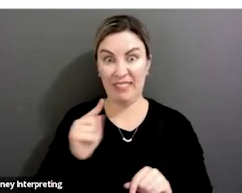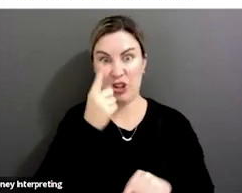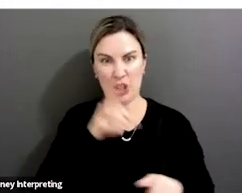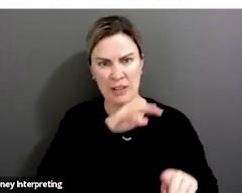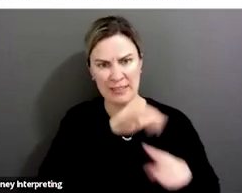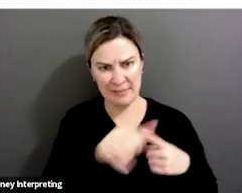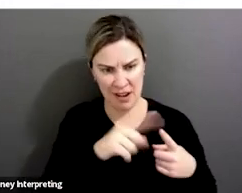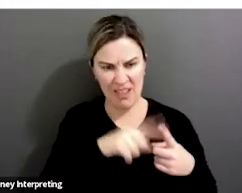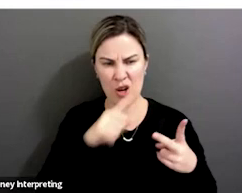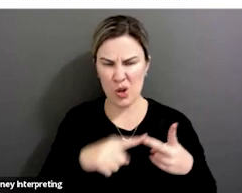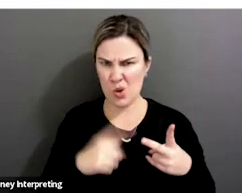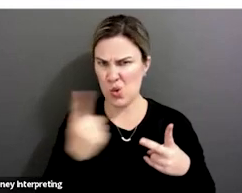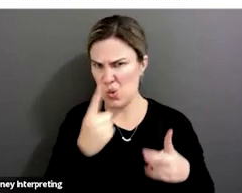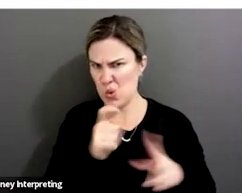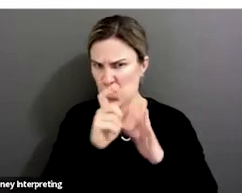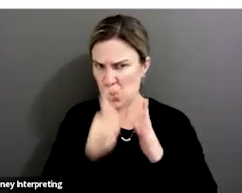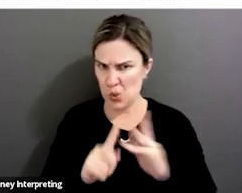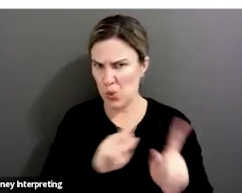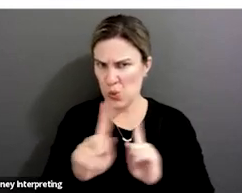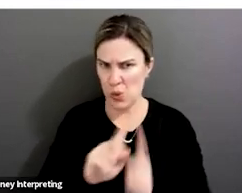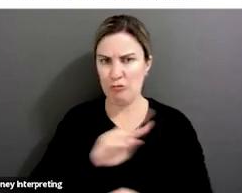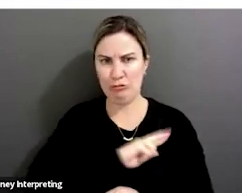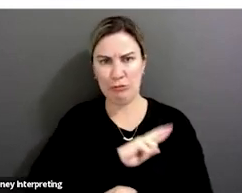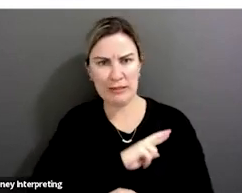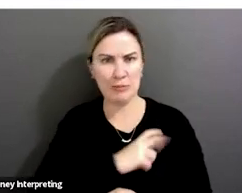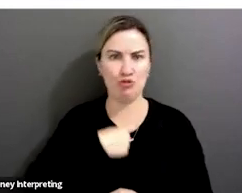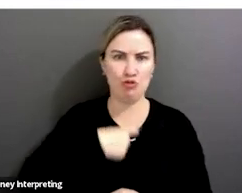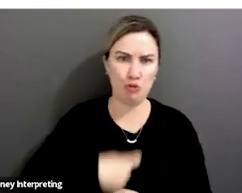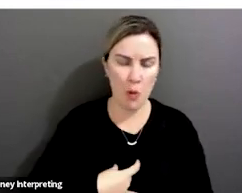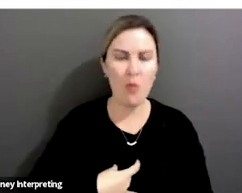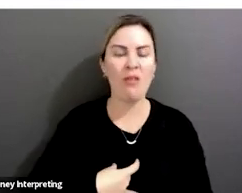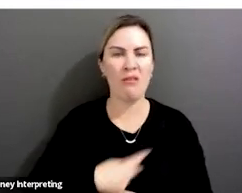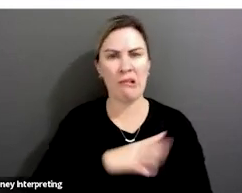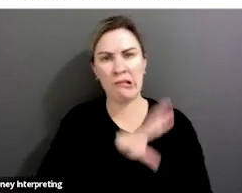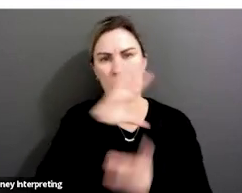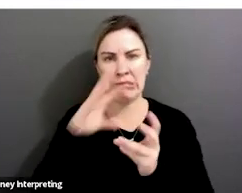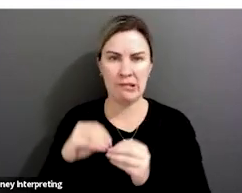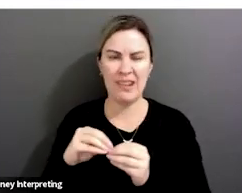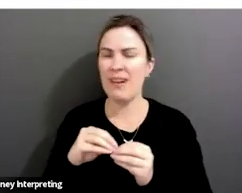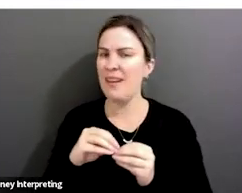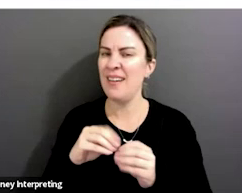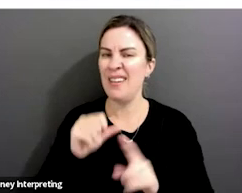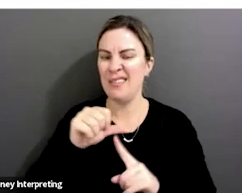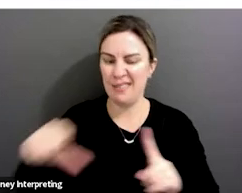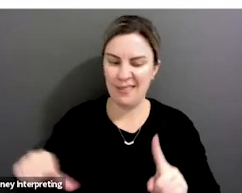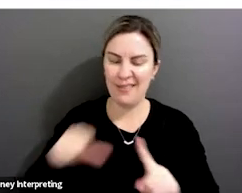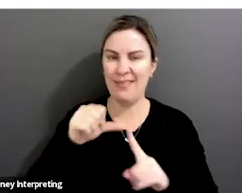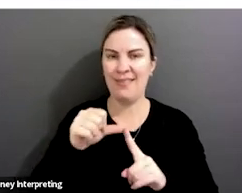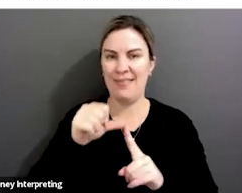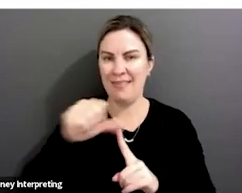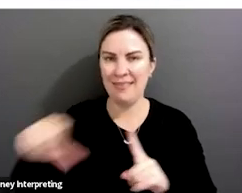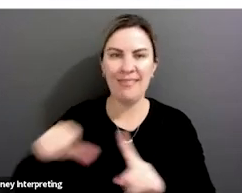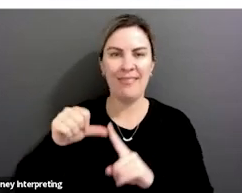what and how and in what dosage, and how will that come together, it's really been an iterative cycle of development over